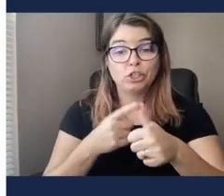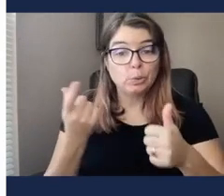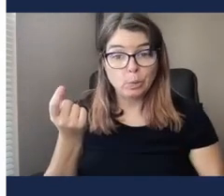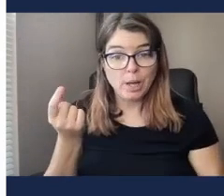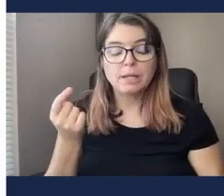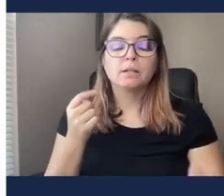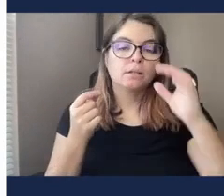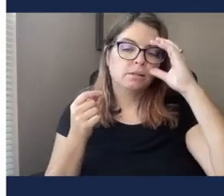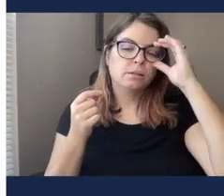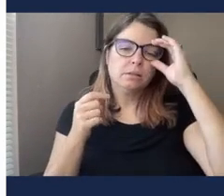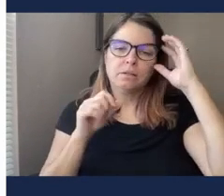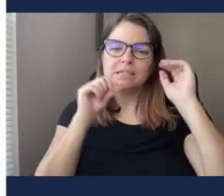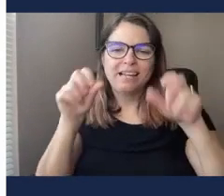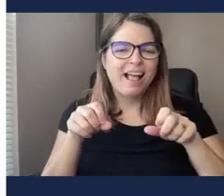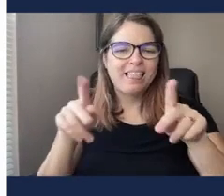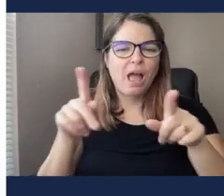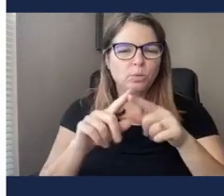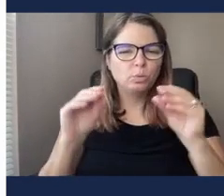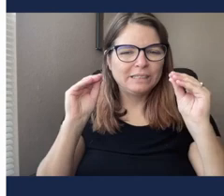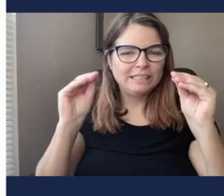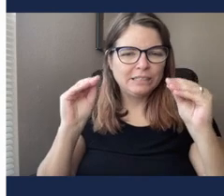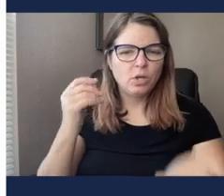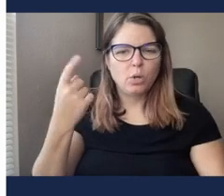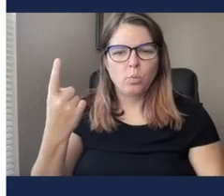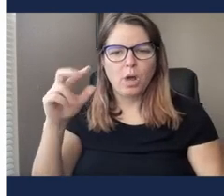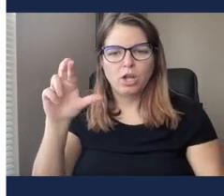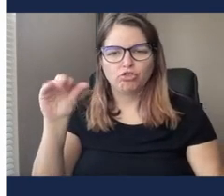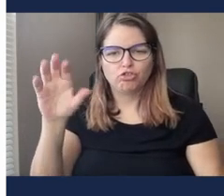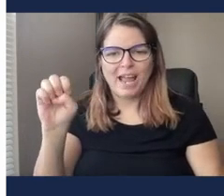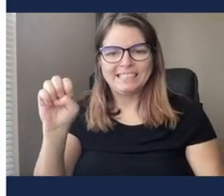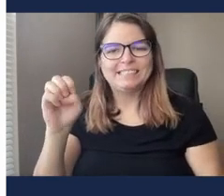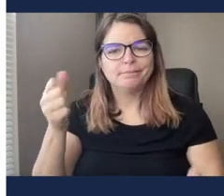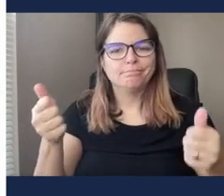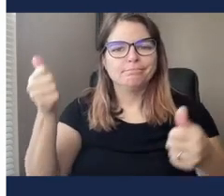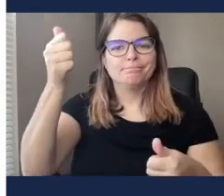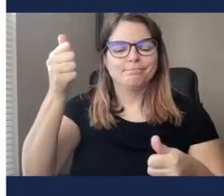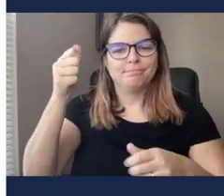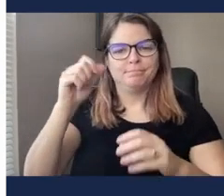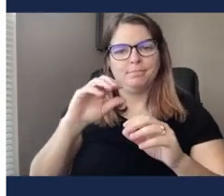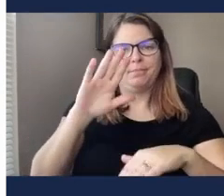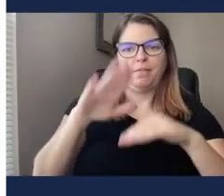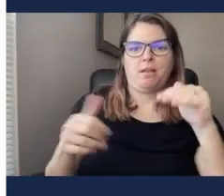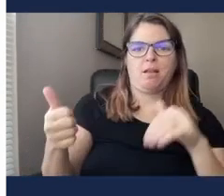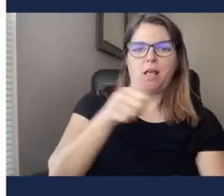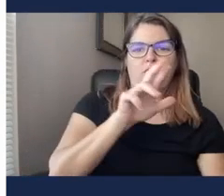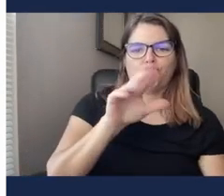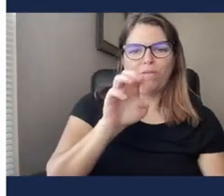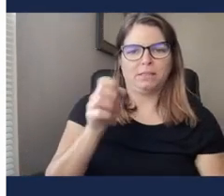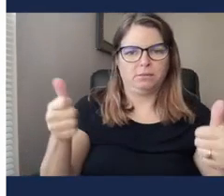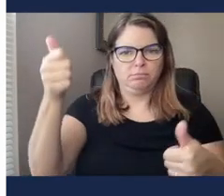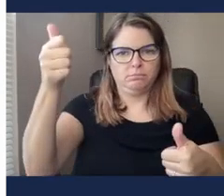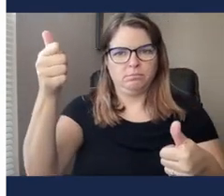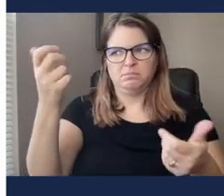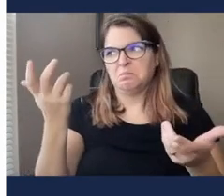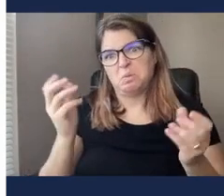that you're not allowed to teach that one race is inherently morally superior to another. No one was actually teaching